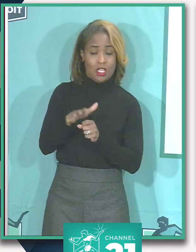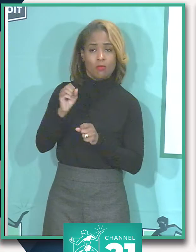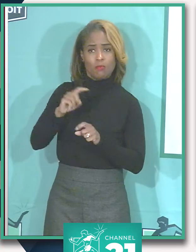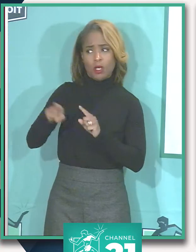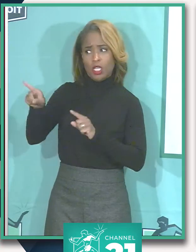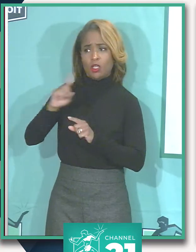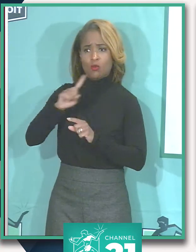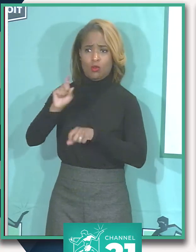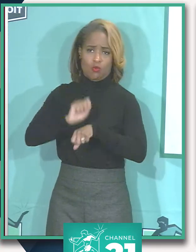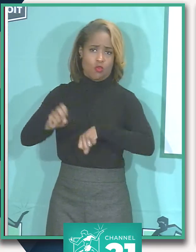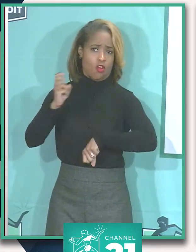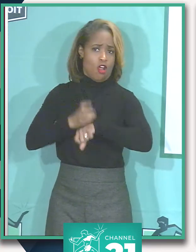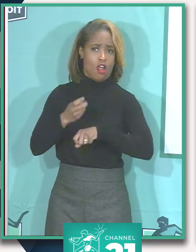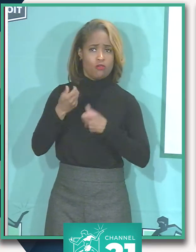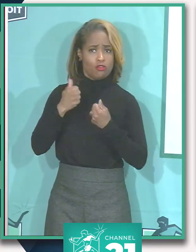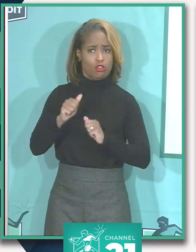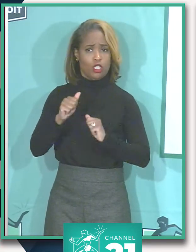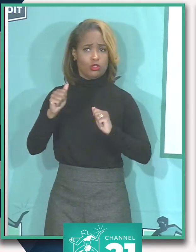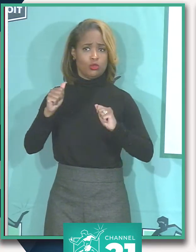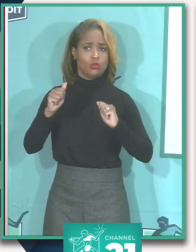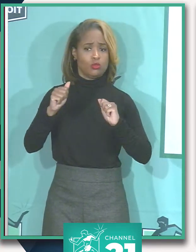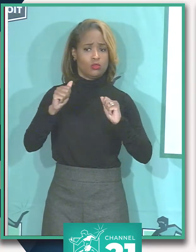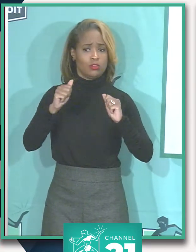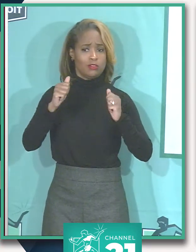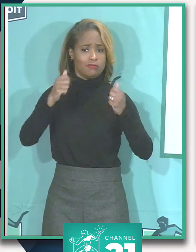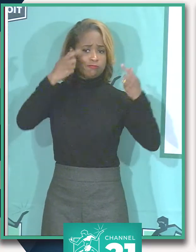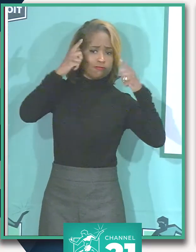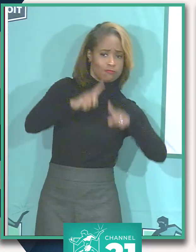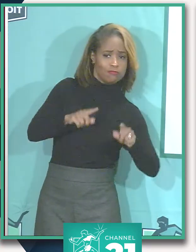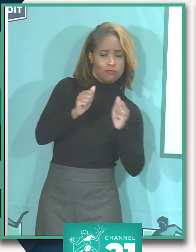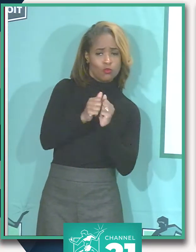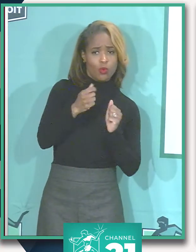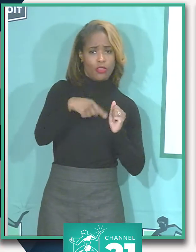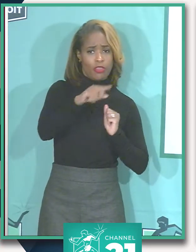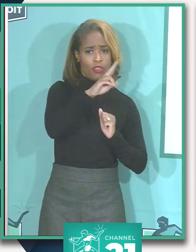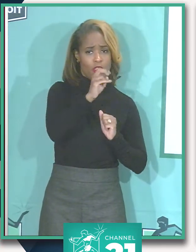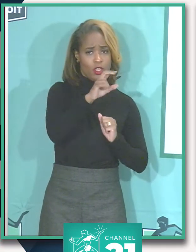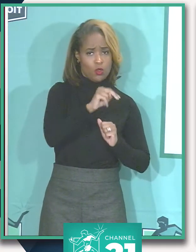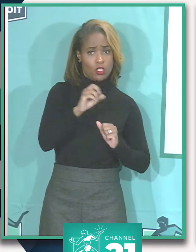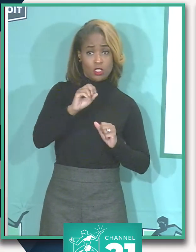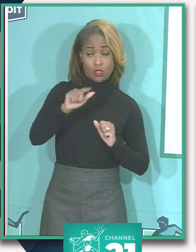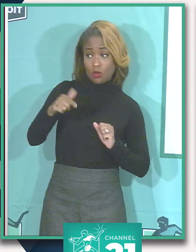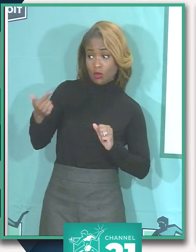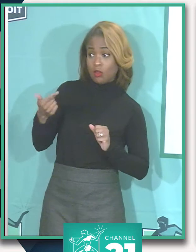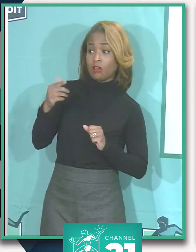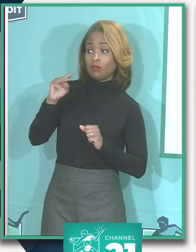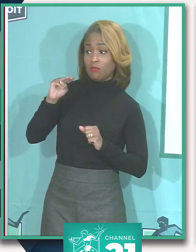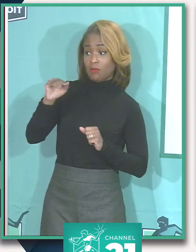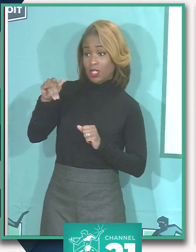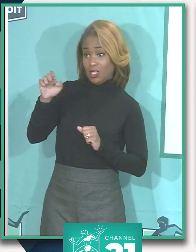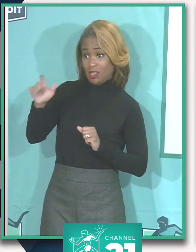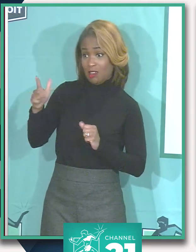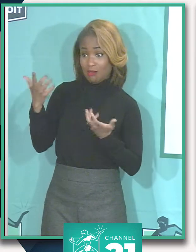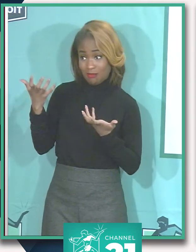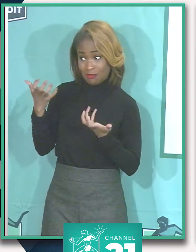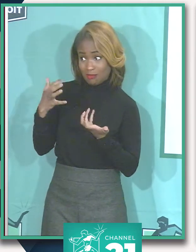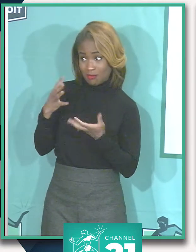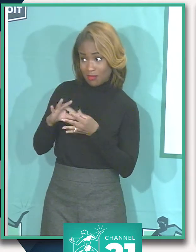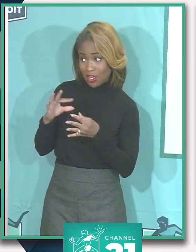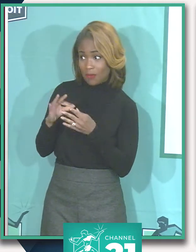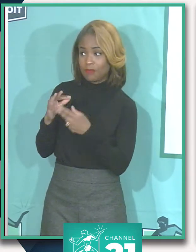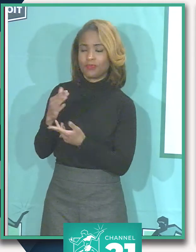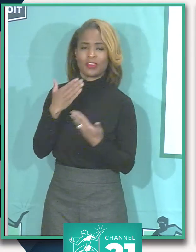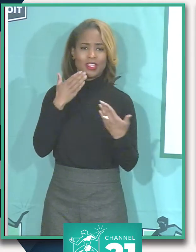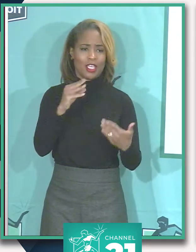together. And Michael, why don't you talk about what this means to the future of the organization? Well, thank you, Mr. Mayor. The future's bright. We're really